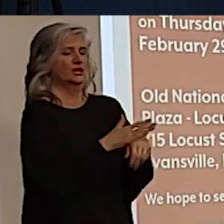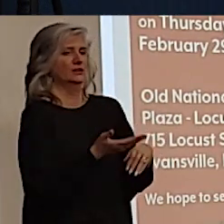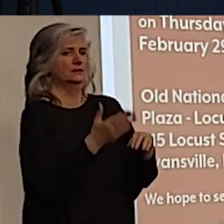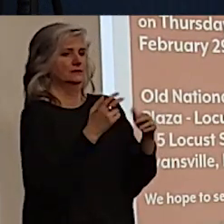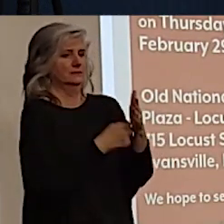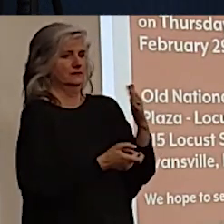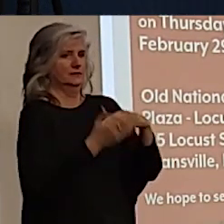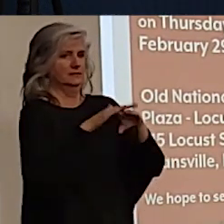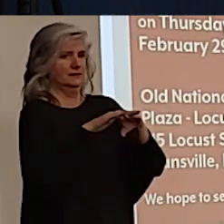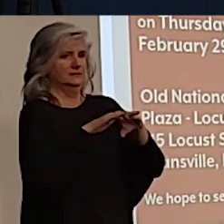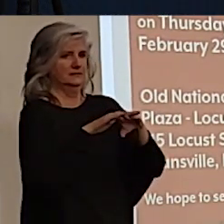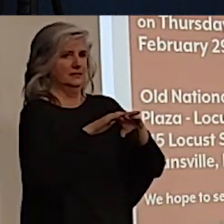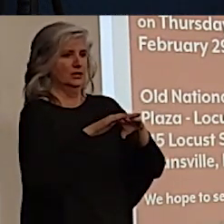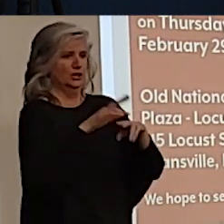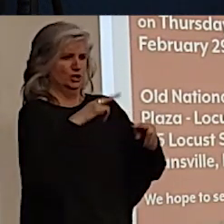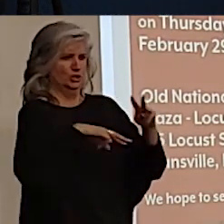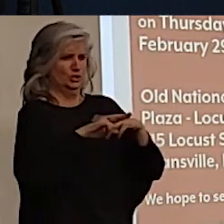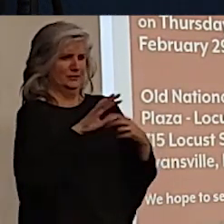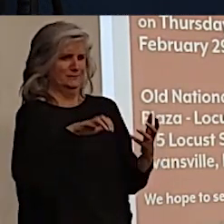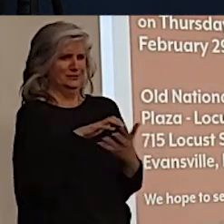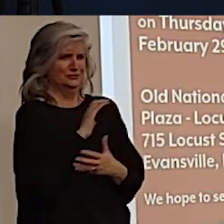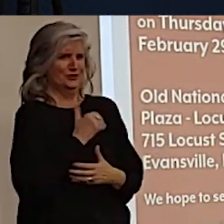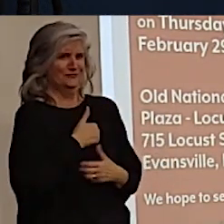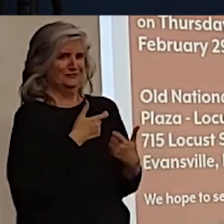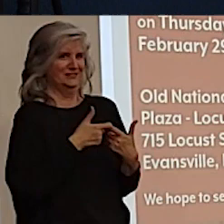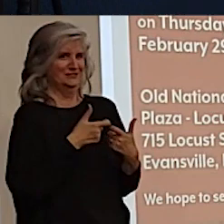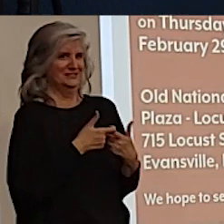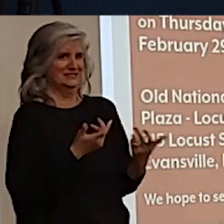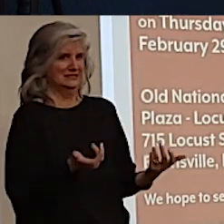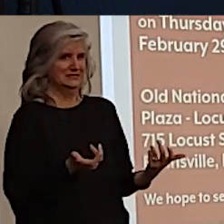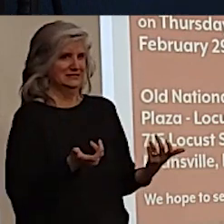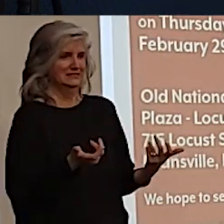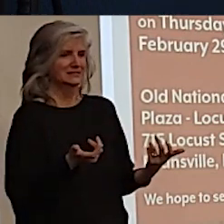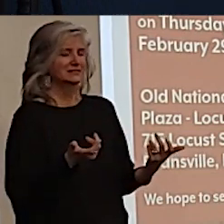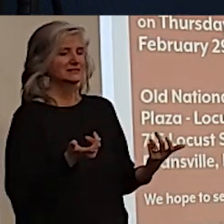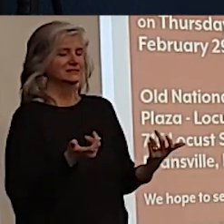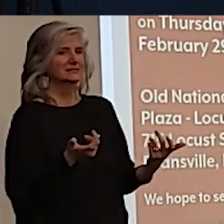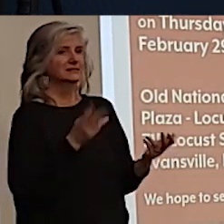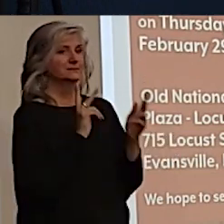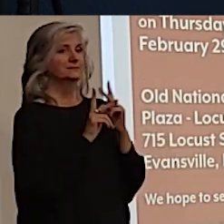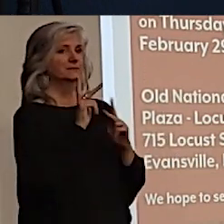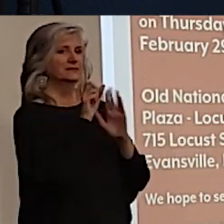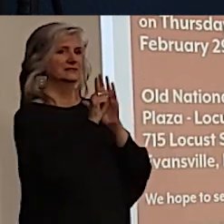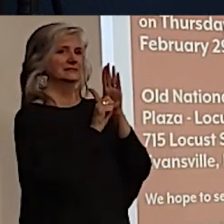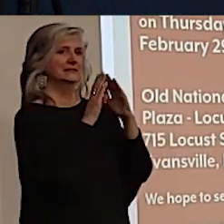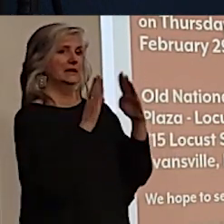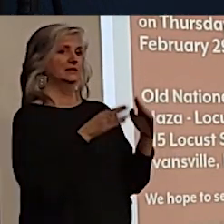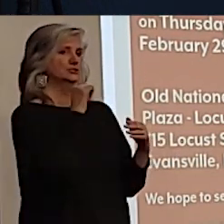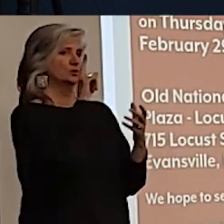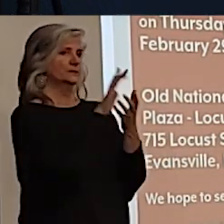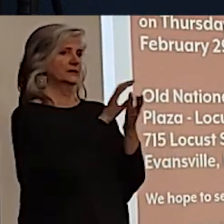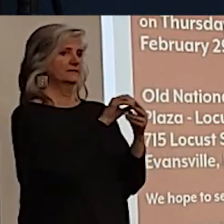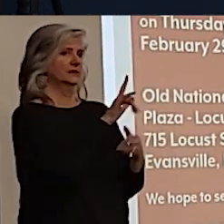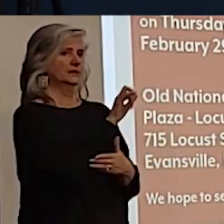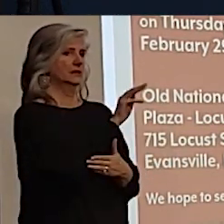is look at the mixture of our electricity. There are people at the State House who don't believe in